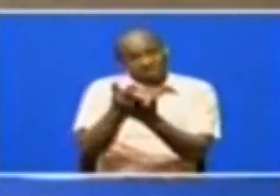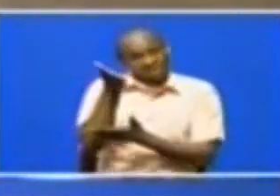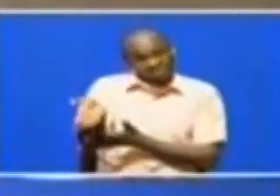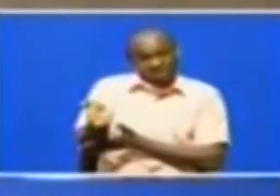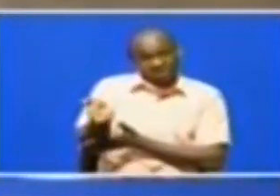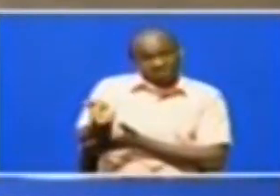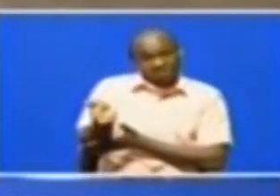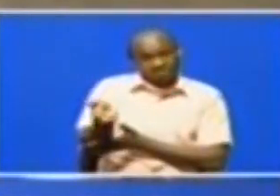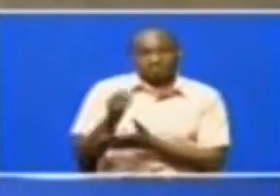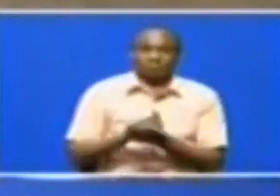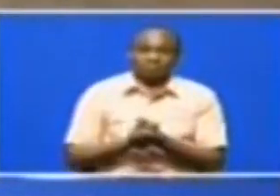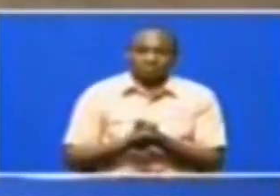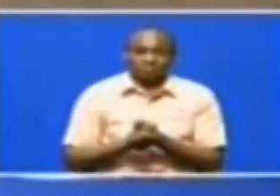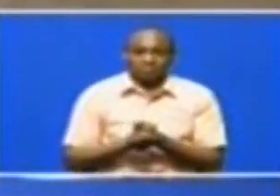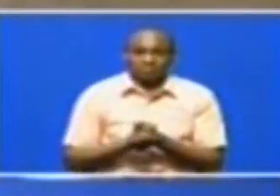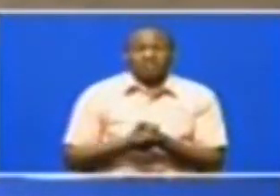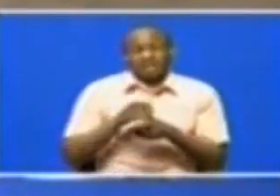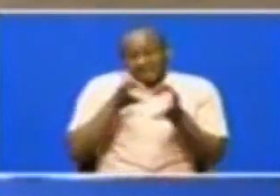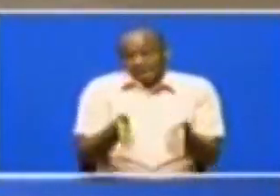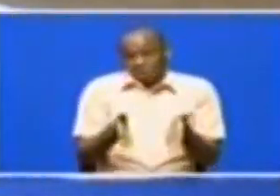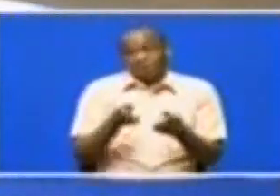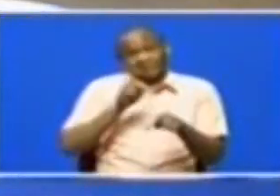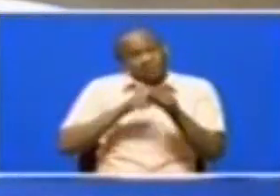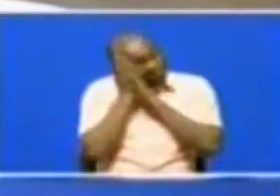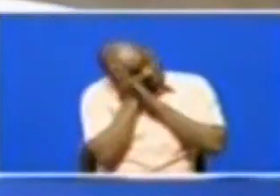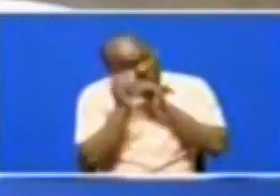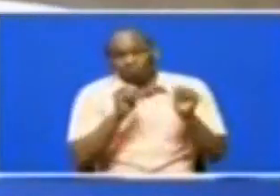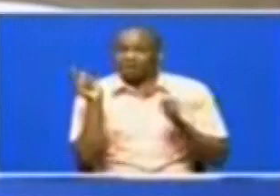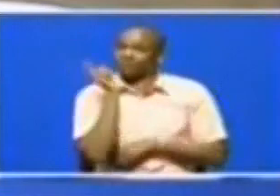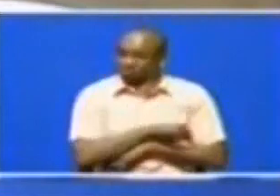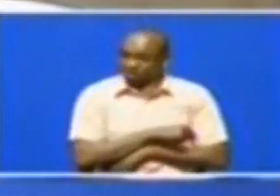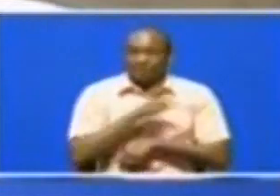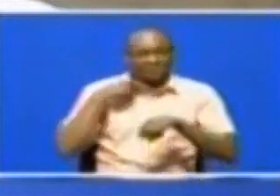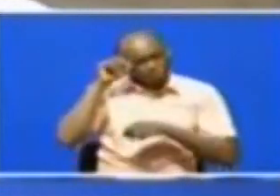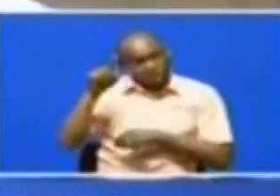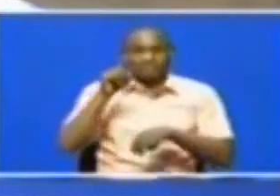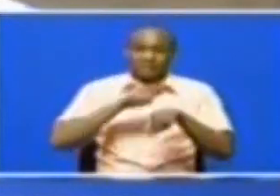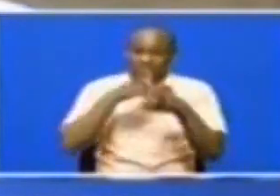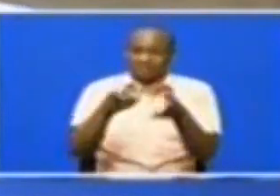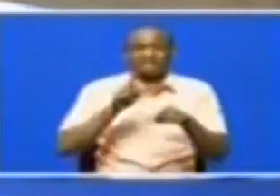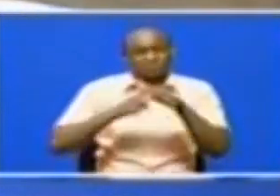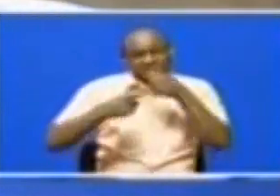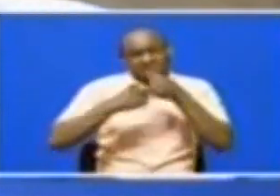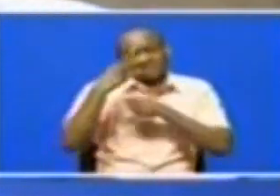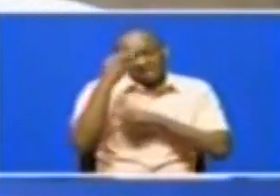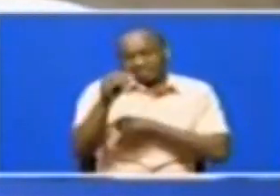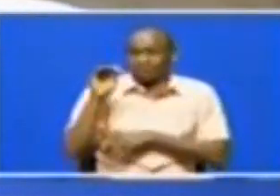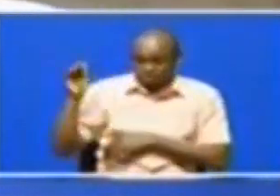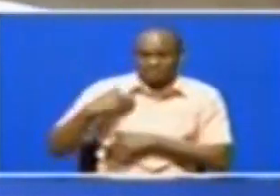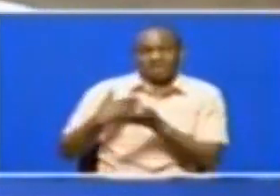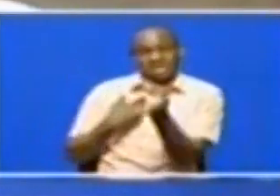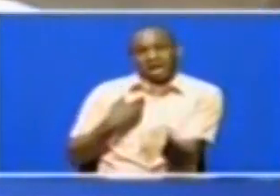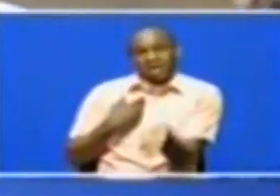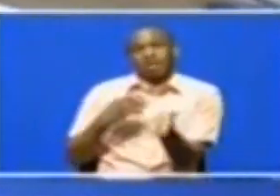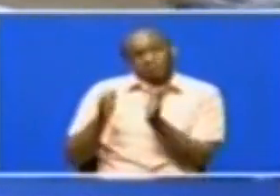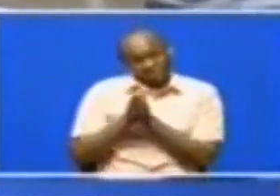gave them things to use. Now we slept well. I woke up, I was in school at 6:30 a.m. today morning.